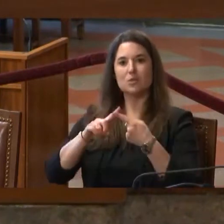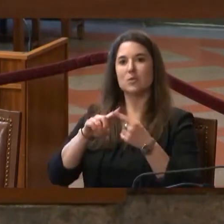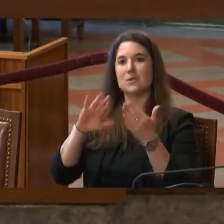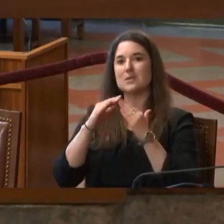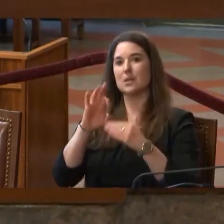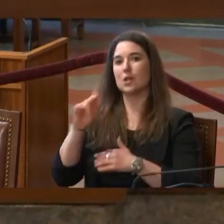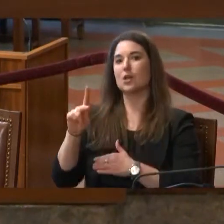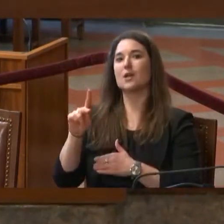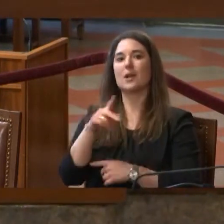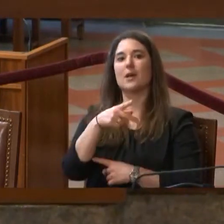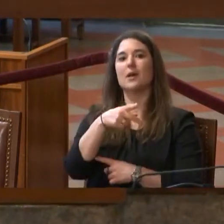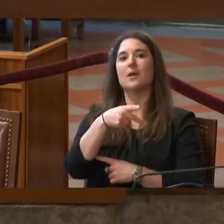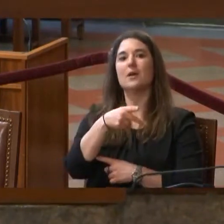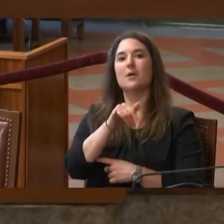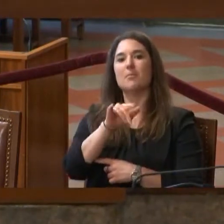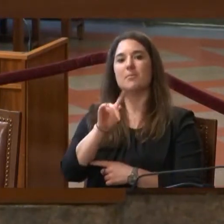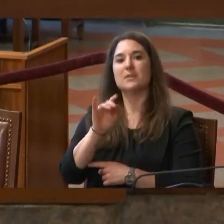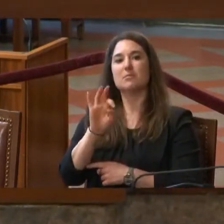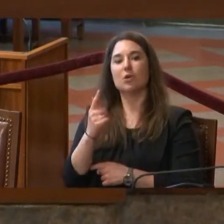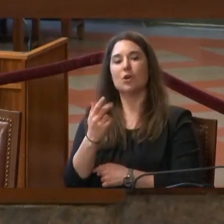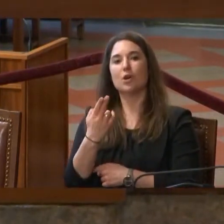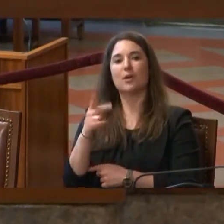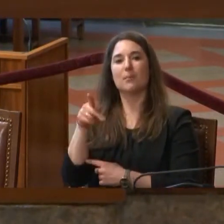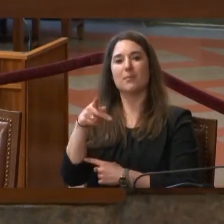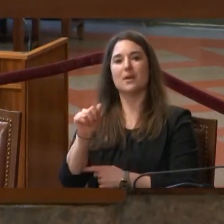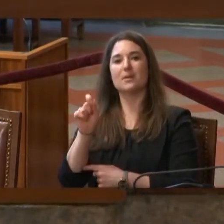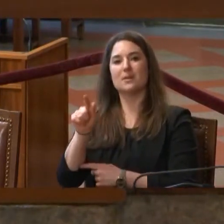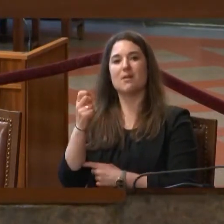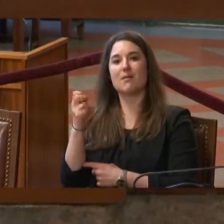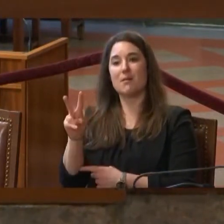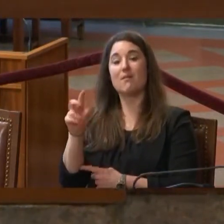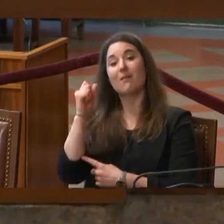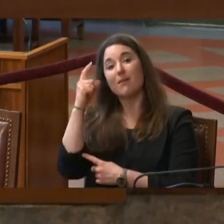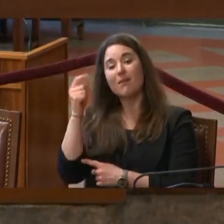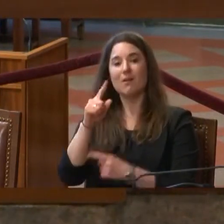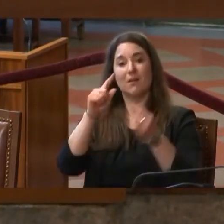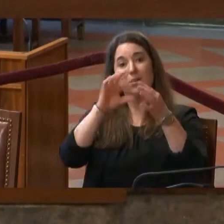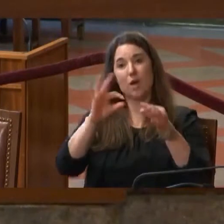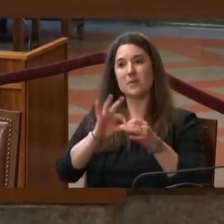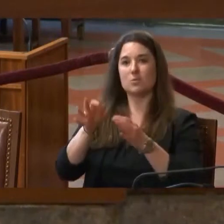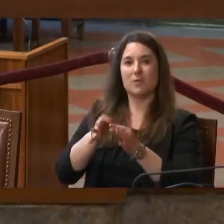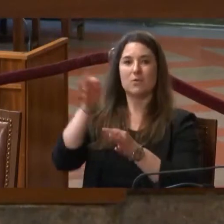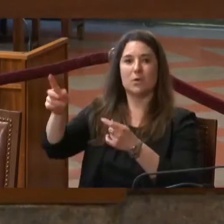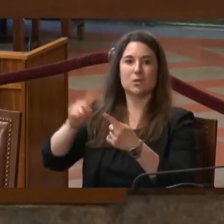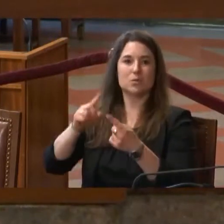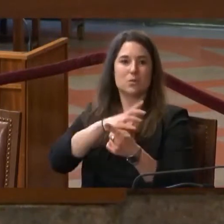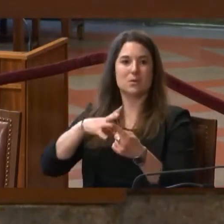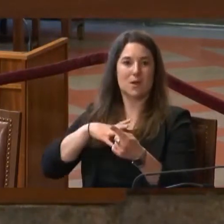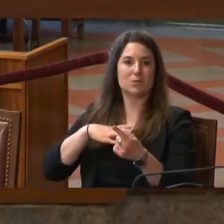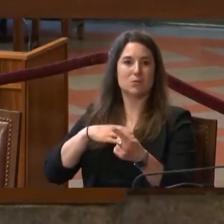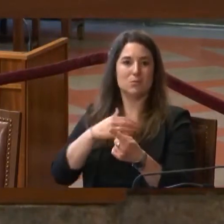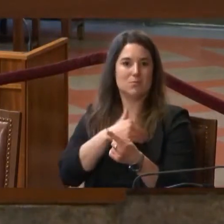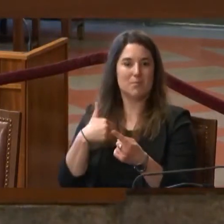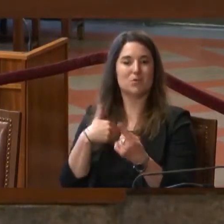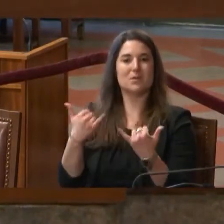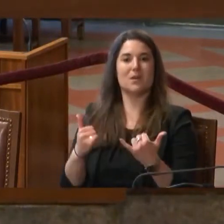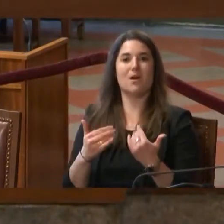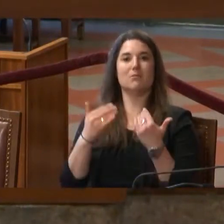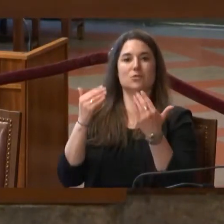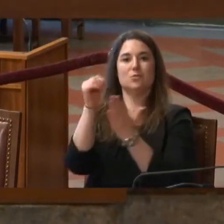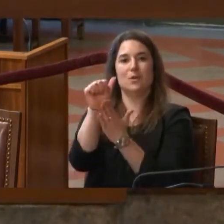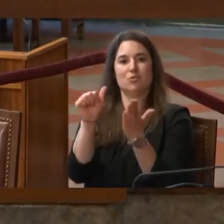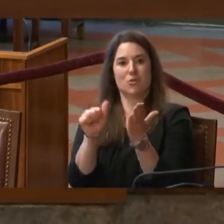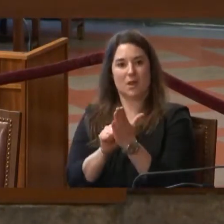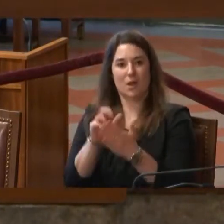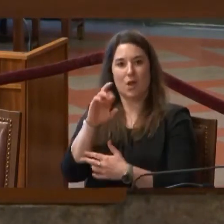office at pittsburghpa.gov. All submitted comments will be forwarded to council members. We will now move on to our standing committee agenda.